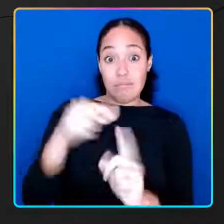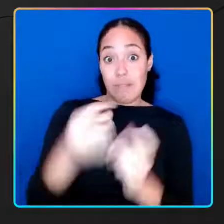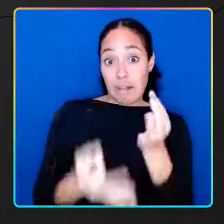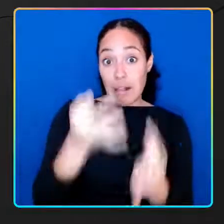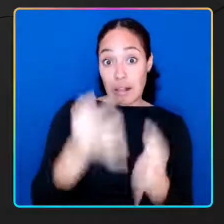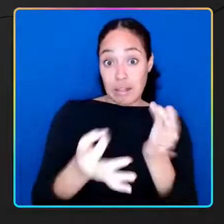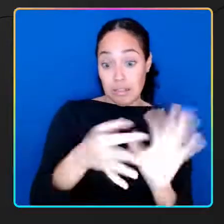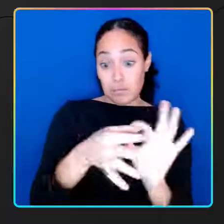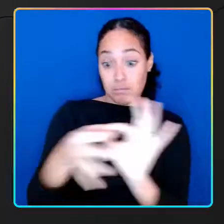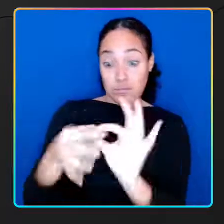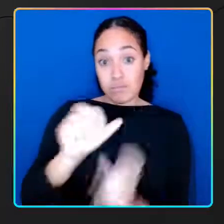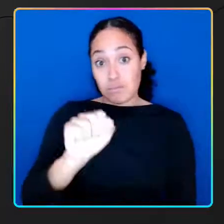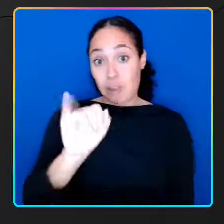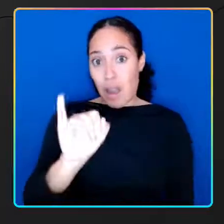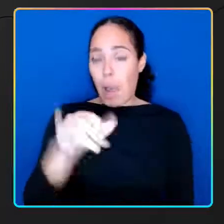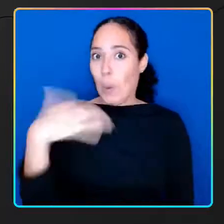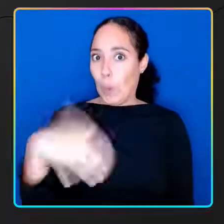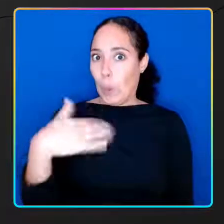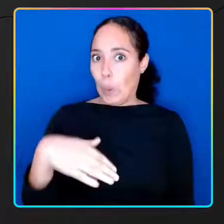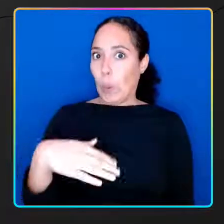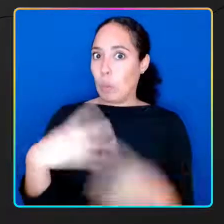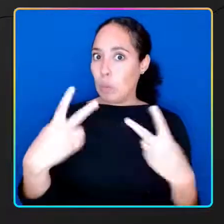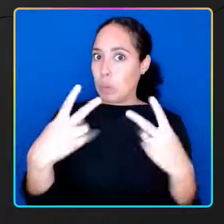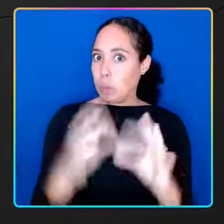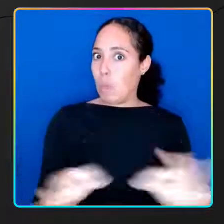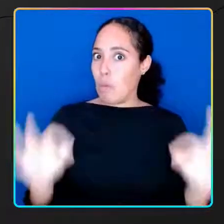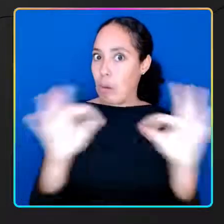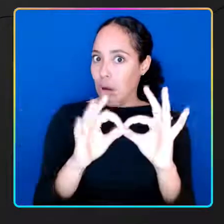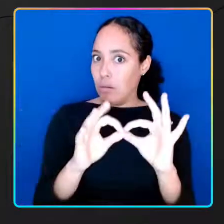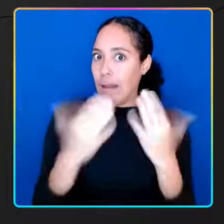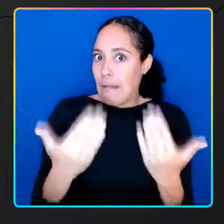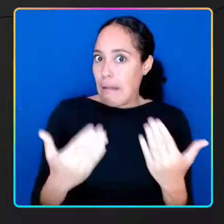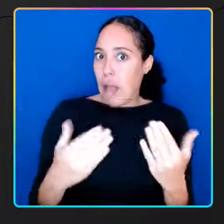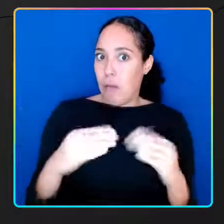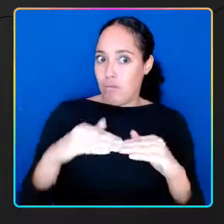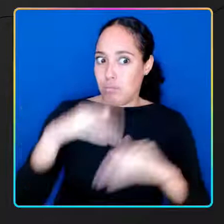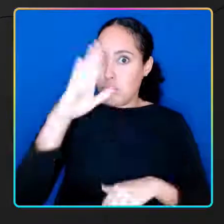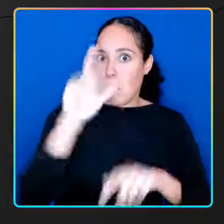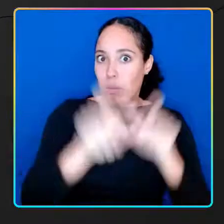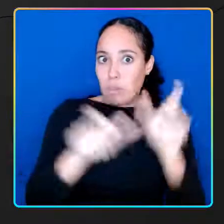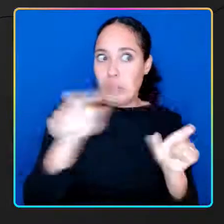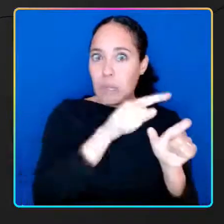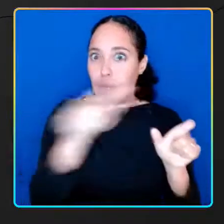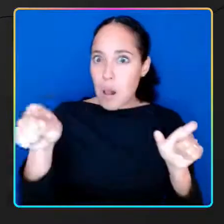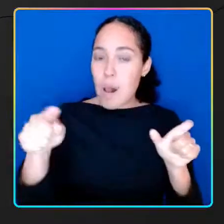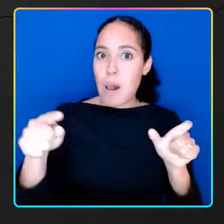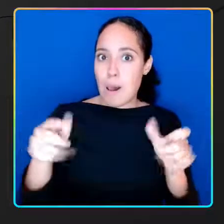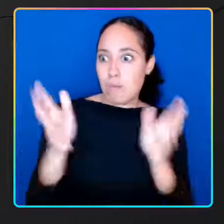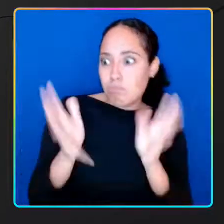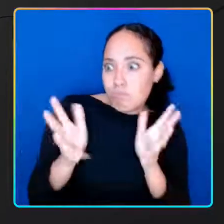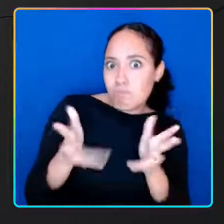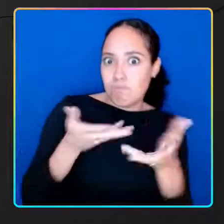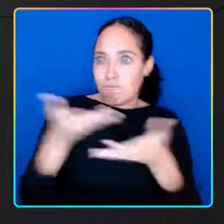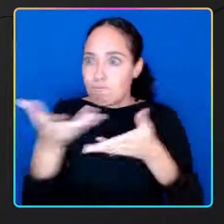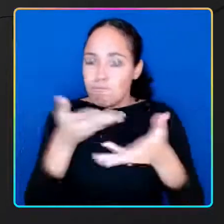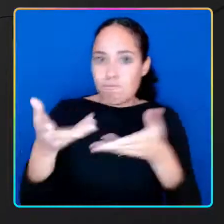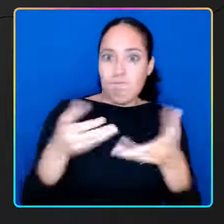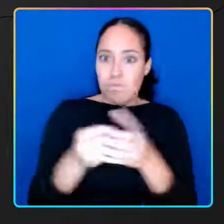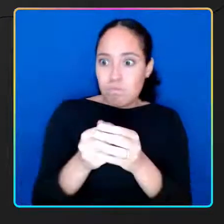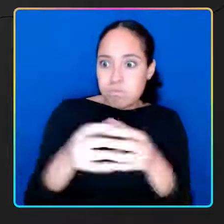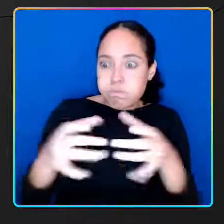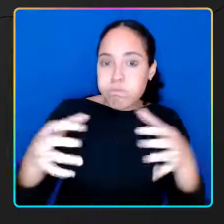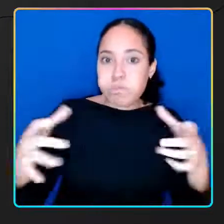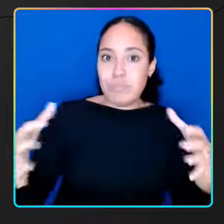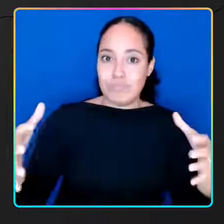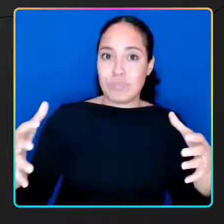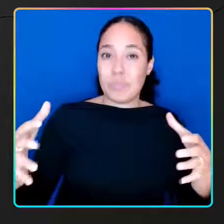a lot about. But I have met people who have done research that seemed so innocent at first, and